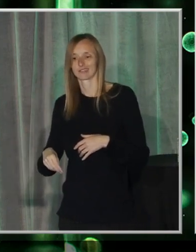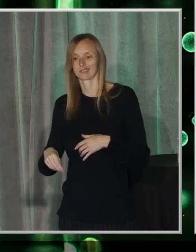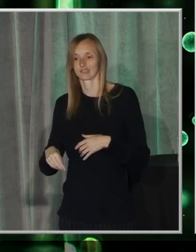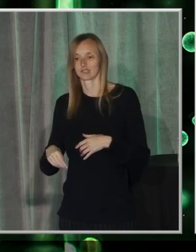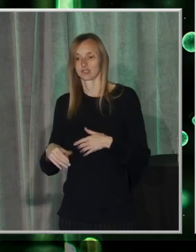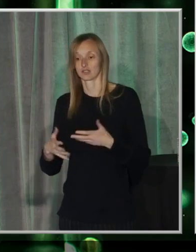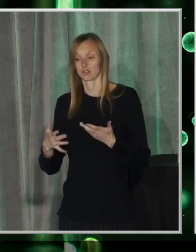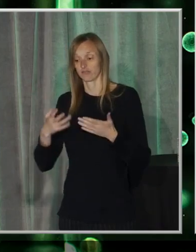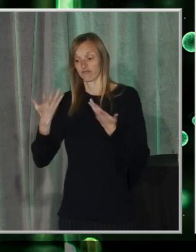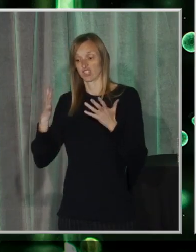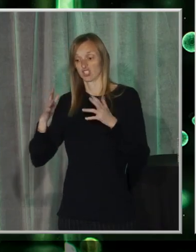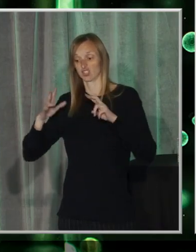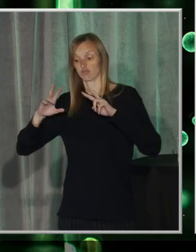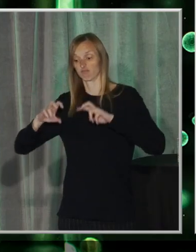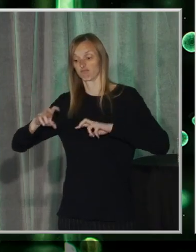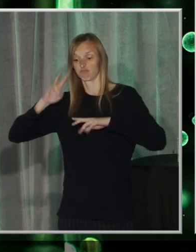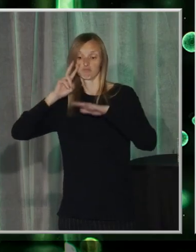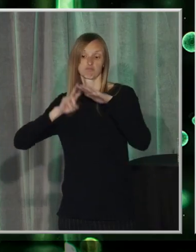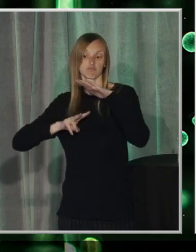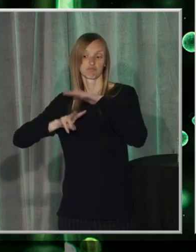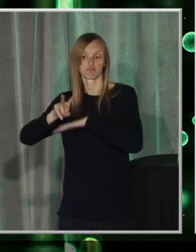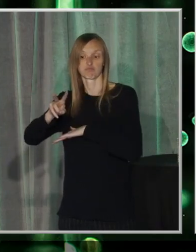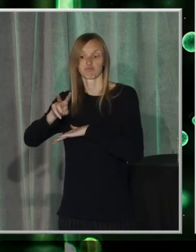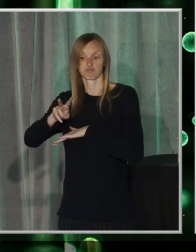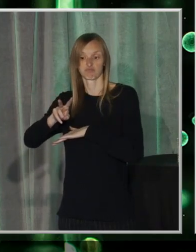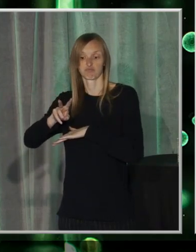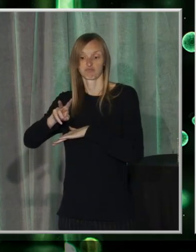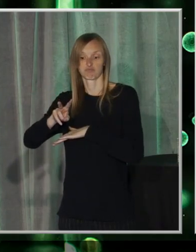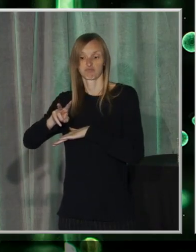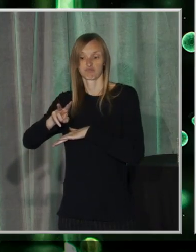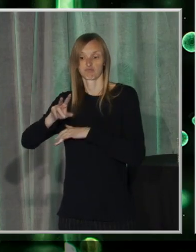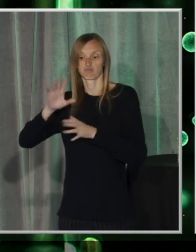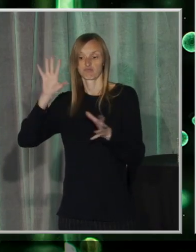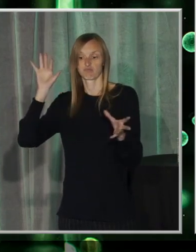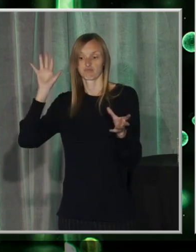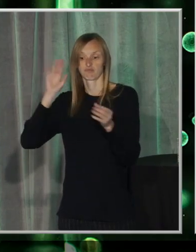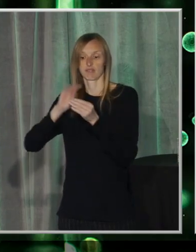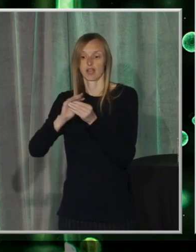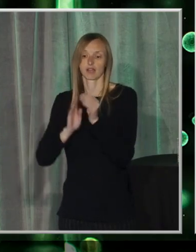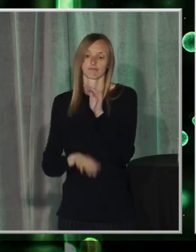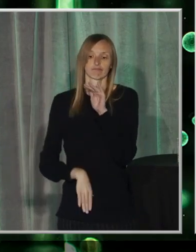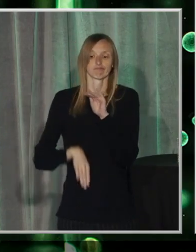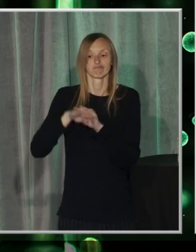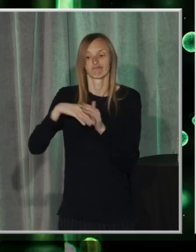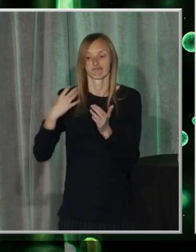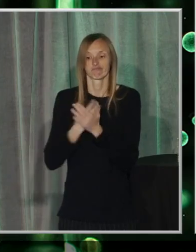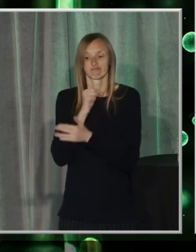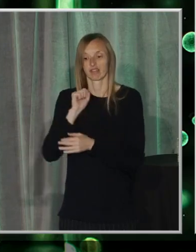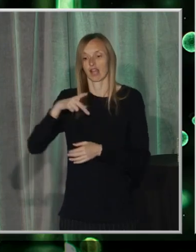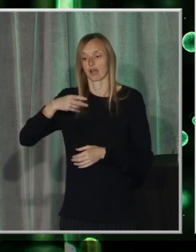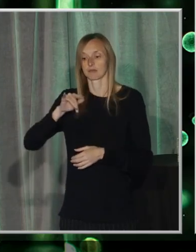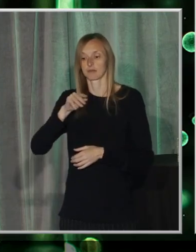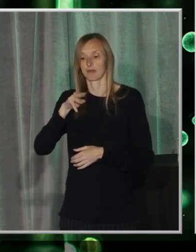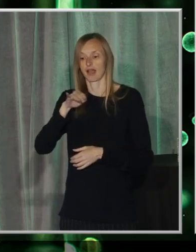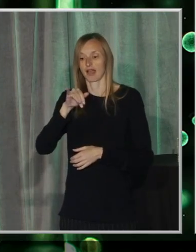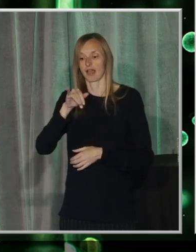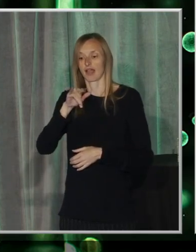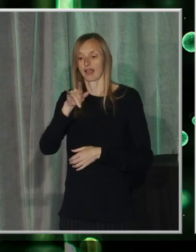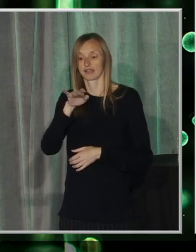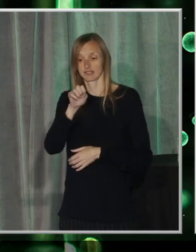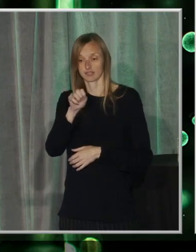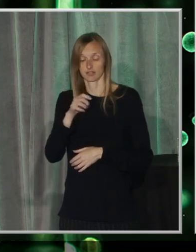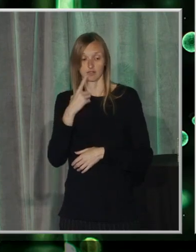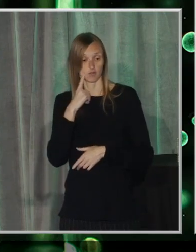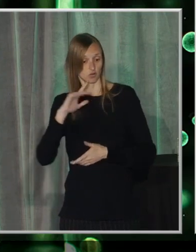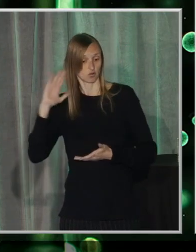any projections on what you think the ultimate optimization of the process might be? For